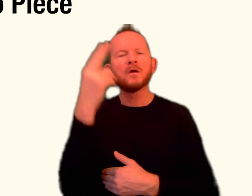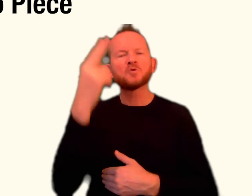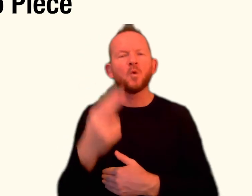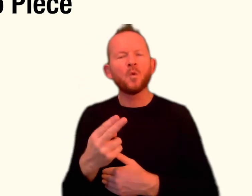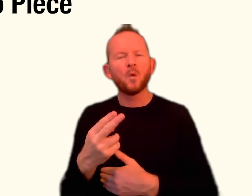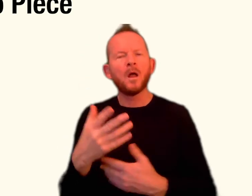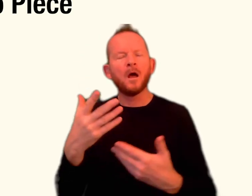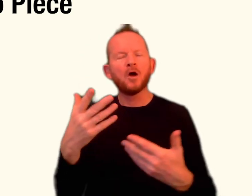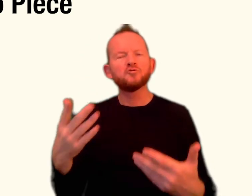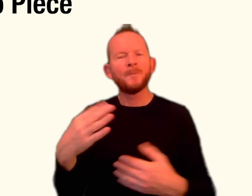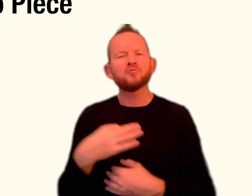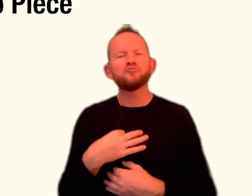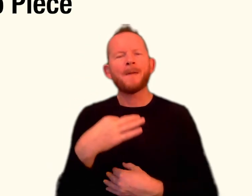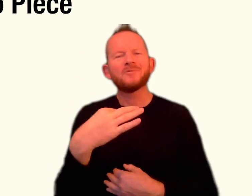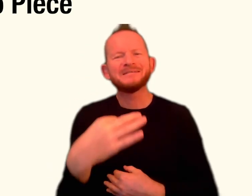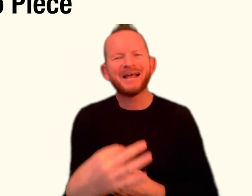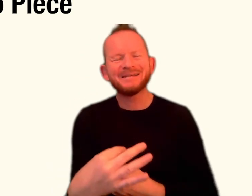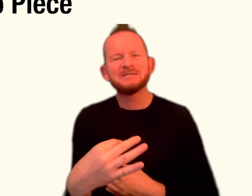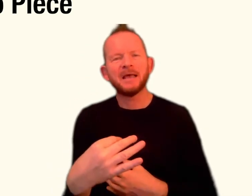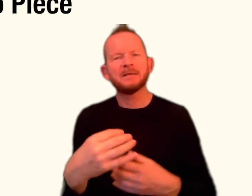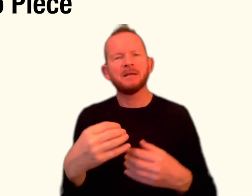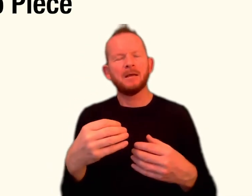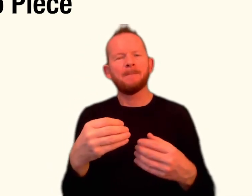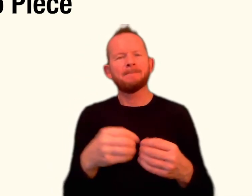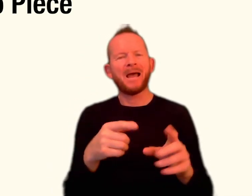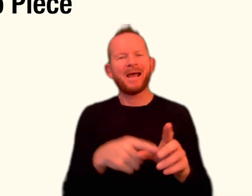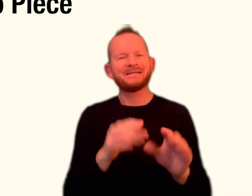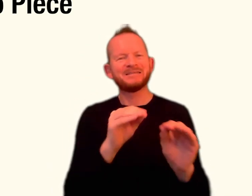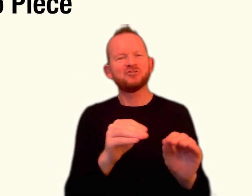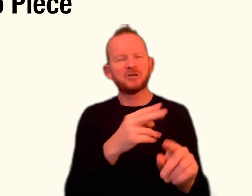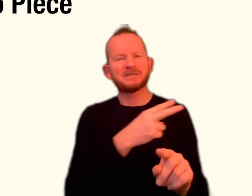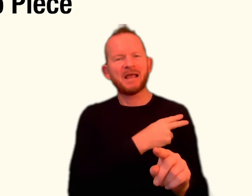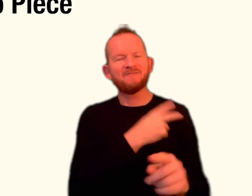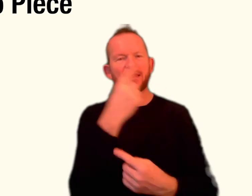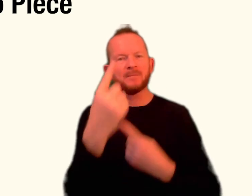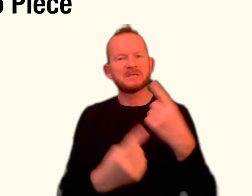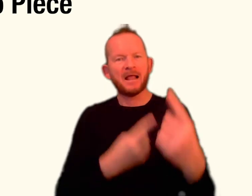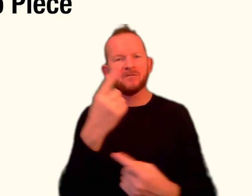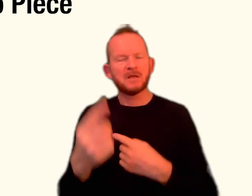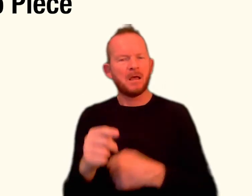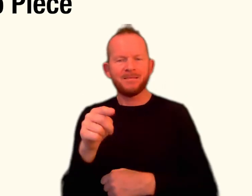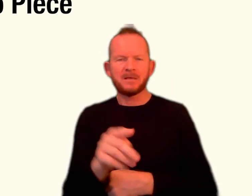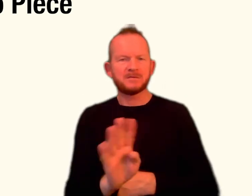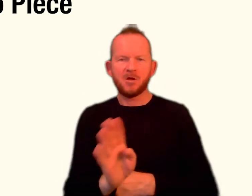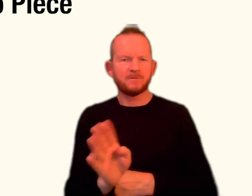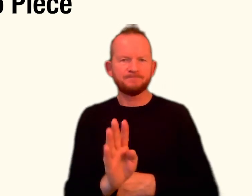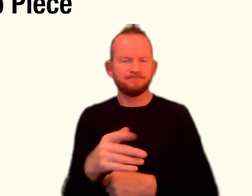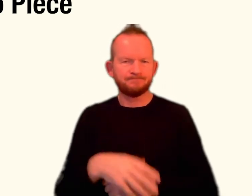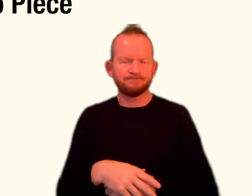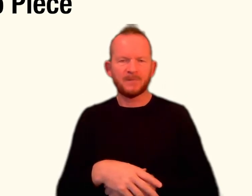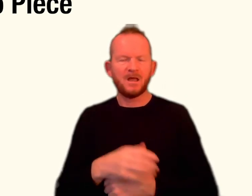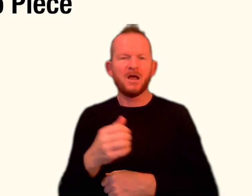be represented by the teaching staff themselves. This isn't the case. There should